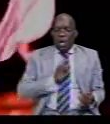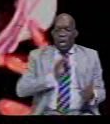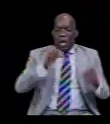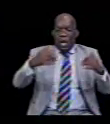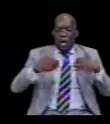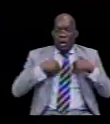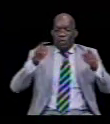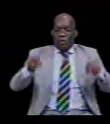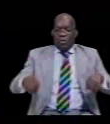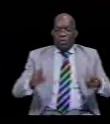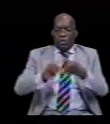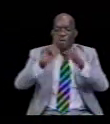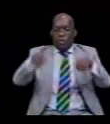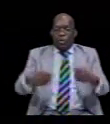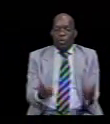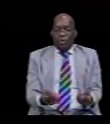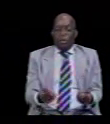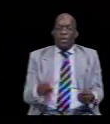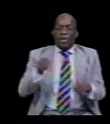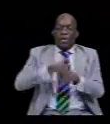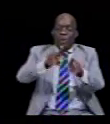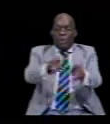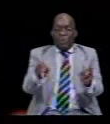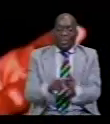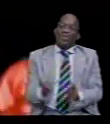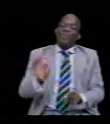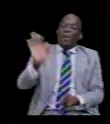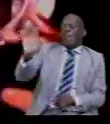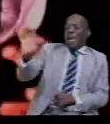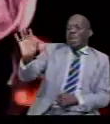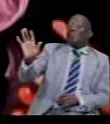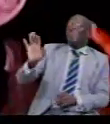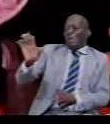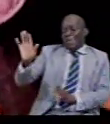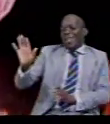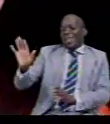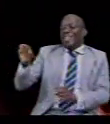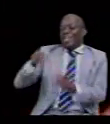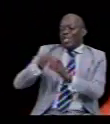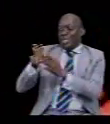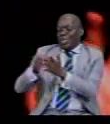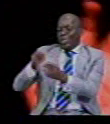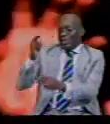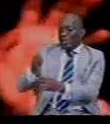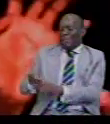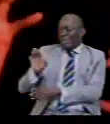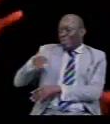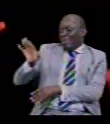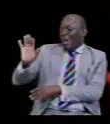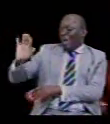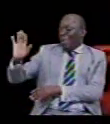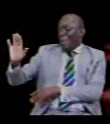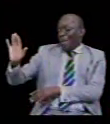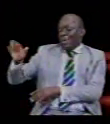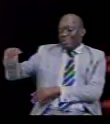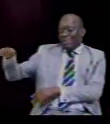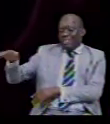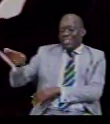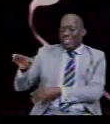place. Safe journey. Safe journey in Jesus' name. Safe journey. Safe